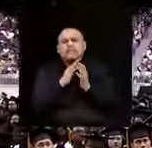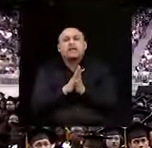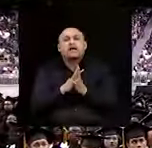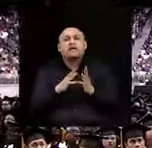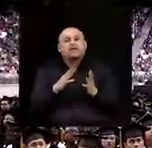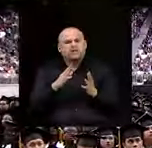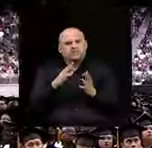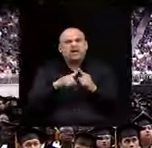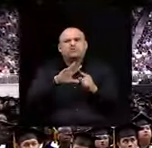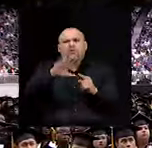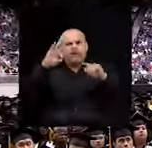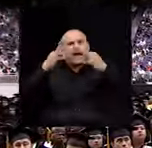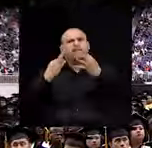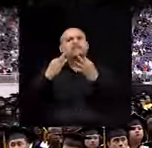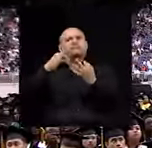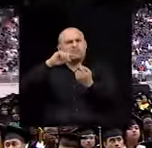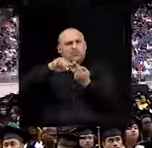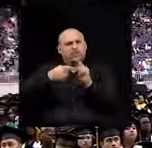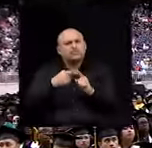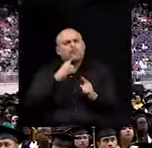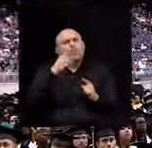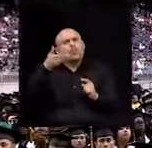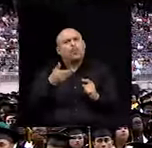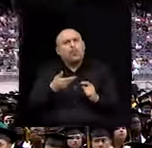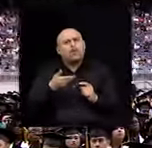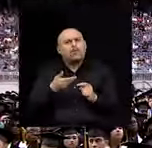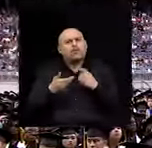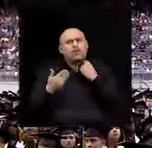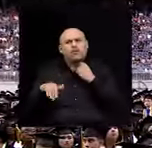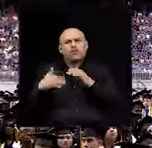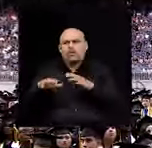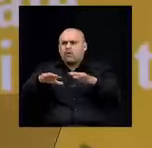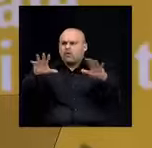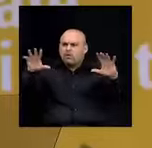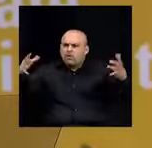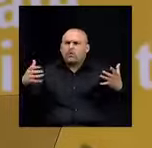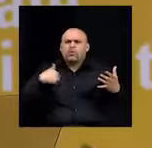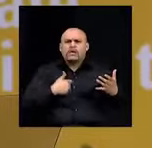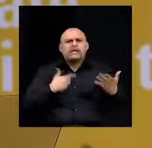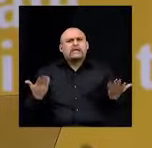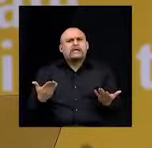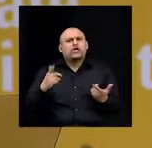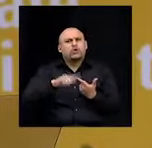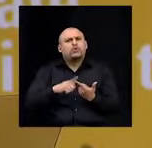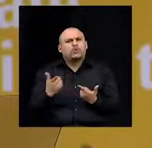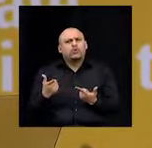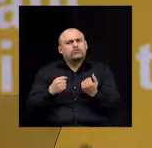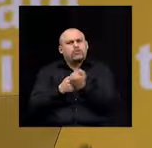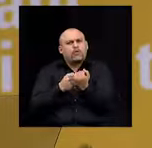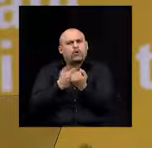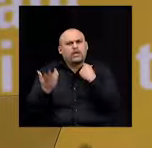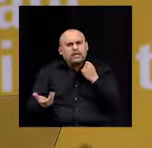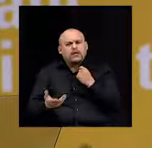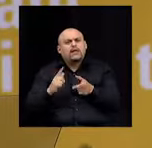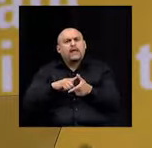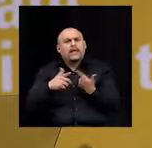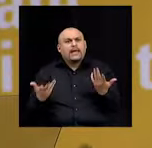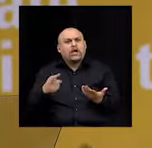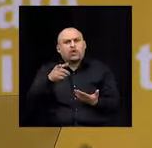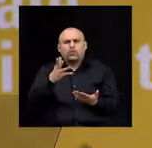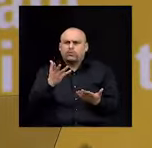And to your families and friends, welcome on this special occasion. We're here to support you at your